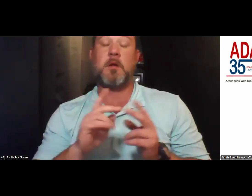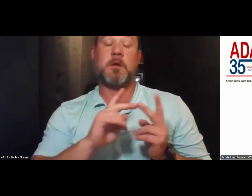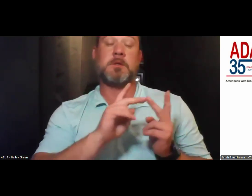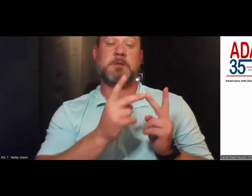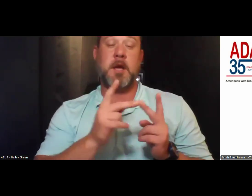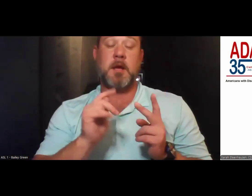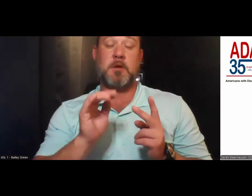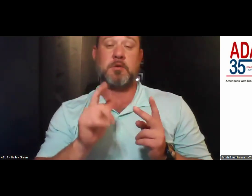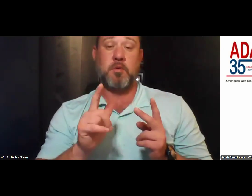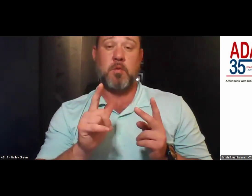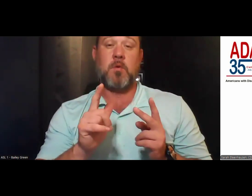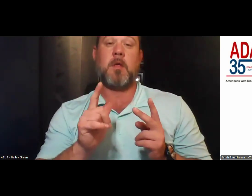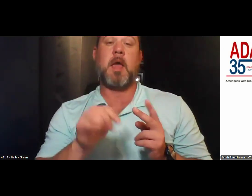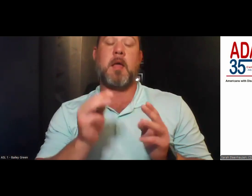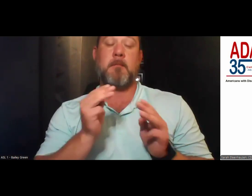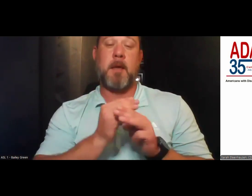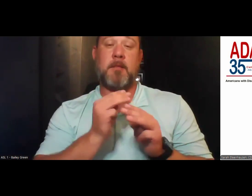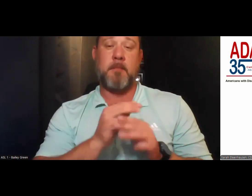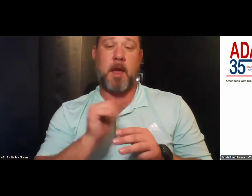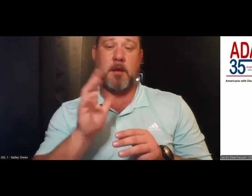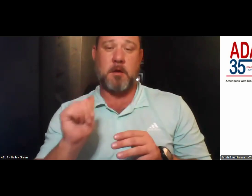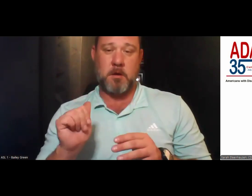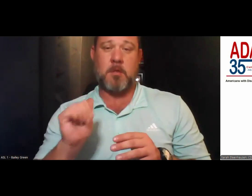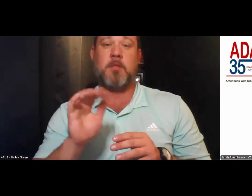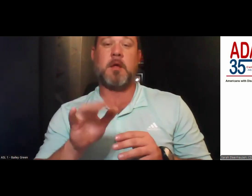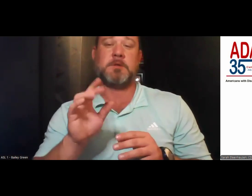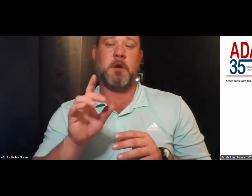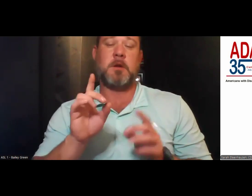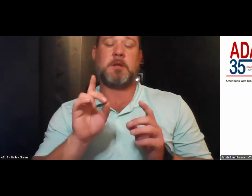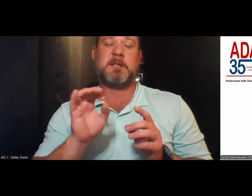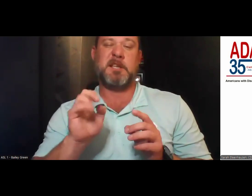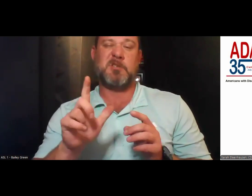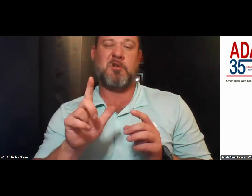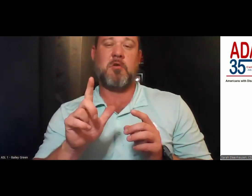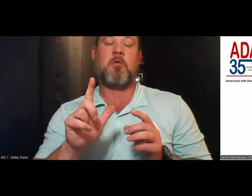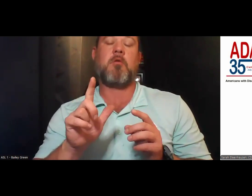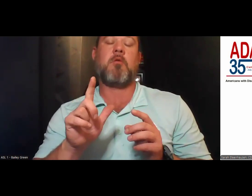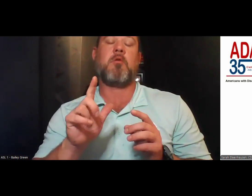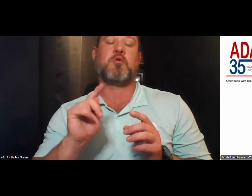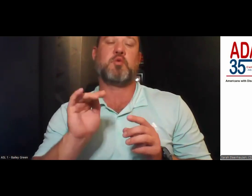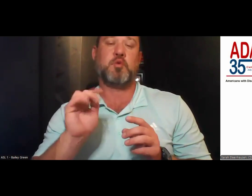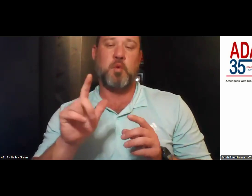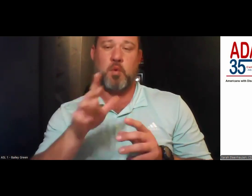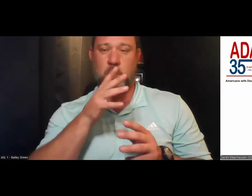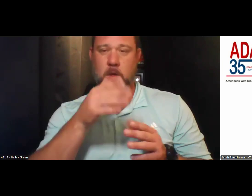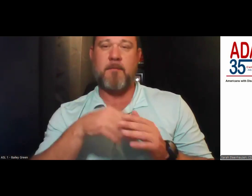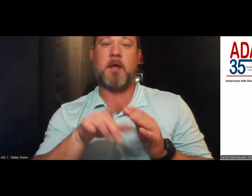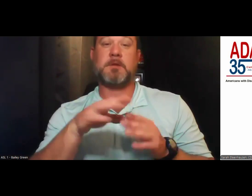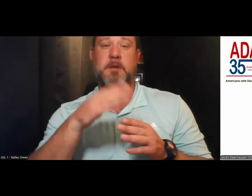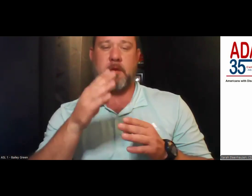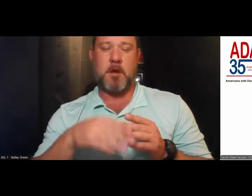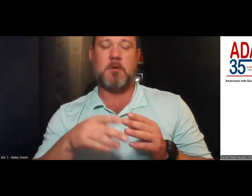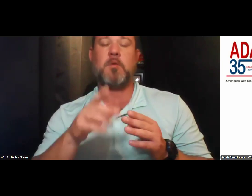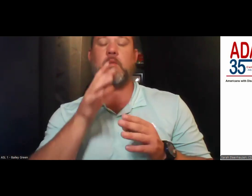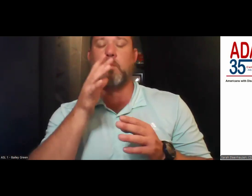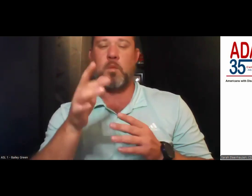our partners at Mathematica, a digital landscape tool that you will have access to at the conclusion of this webinar and that we